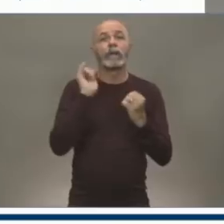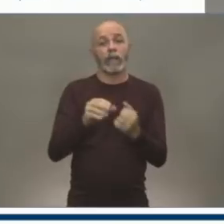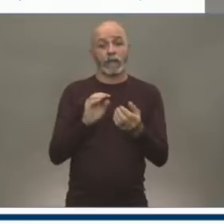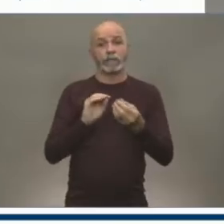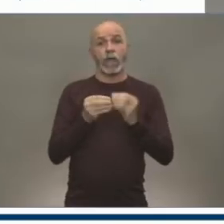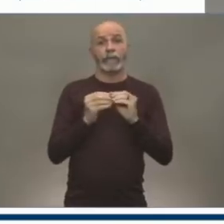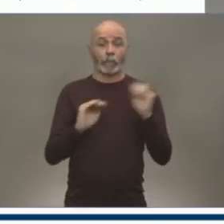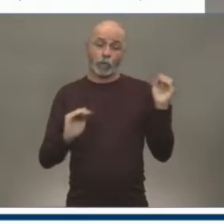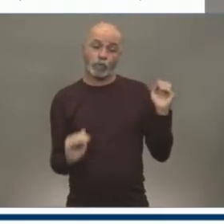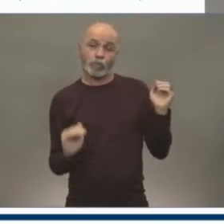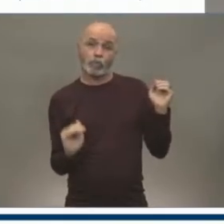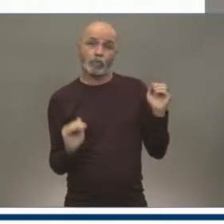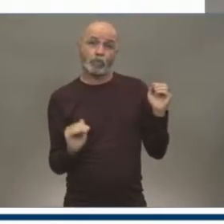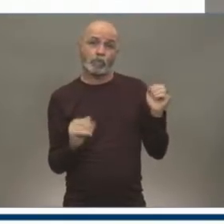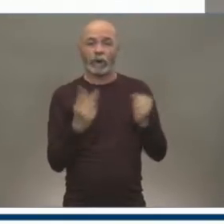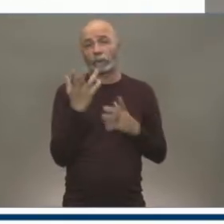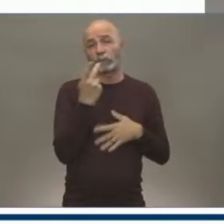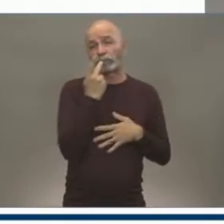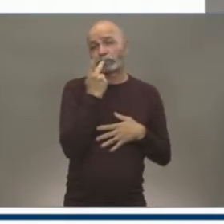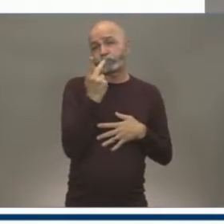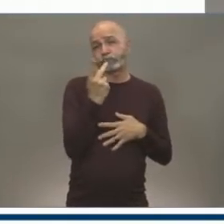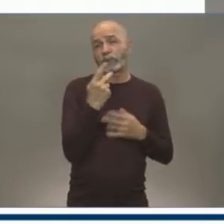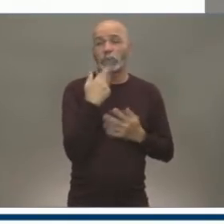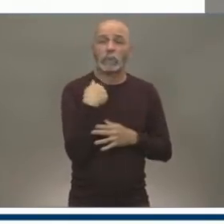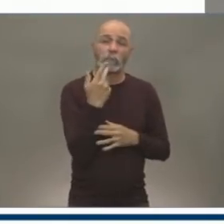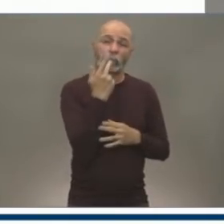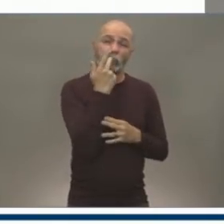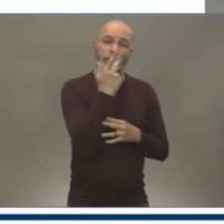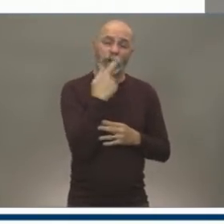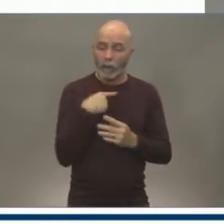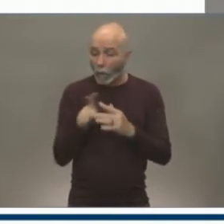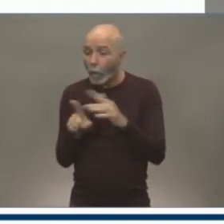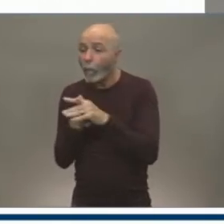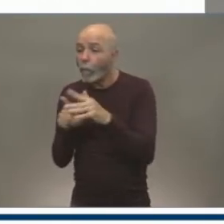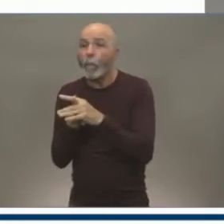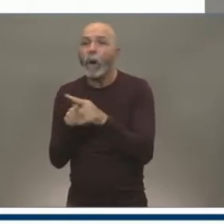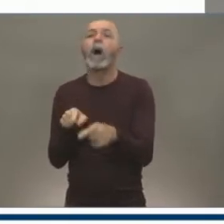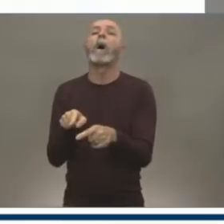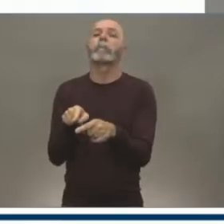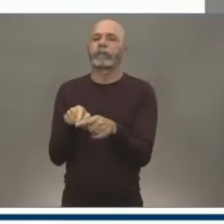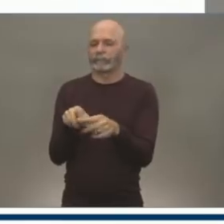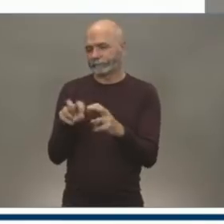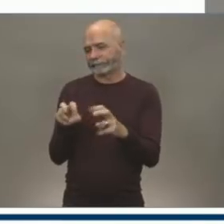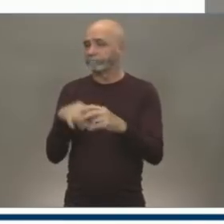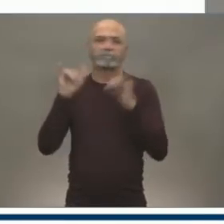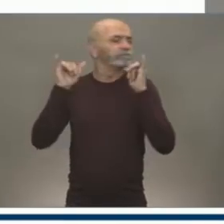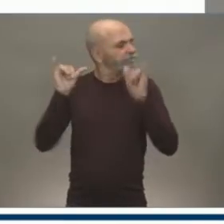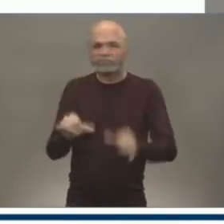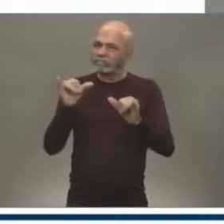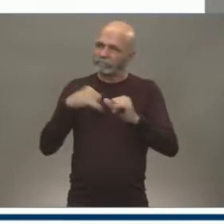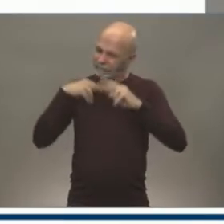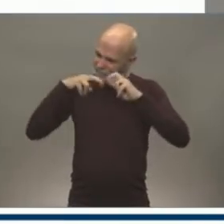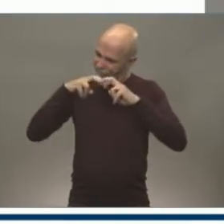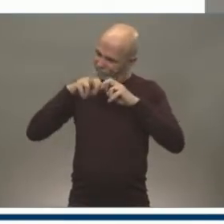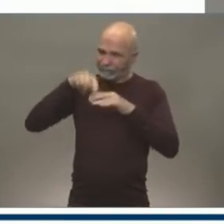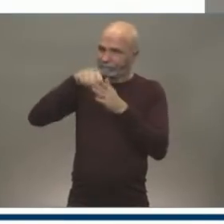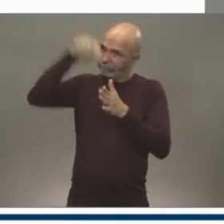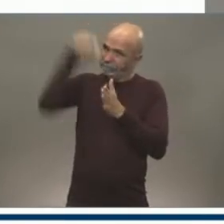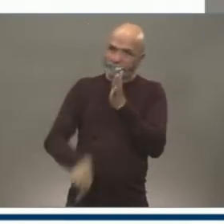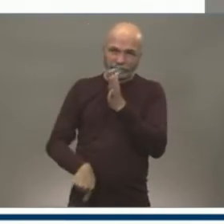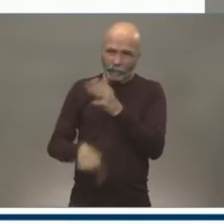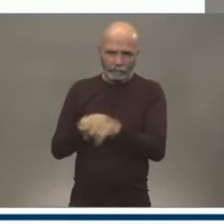for quite a long stretch, we are able to go much deeper into each case and do that much more quickly. And close contacts